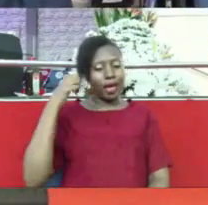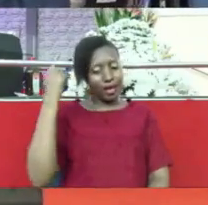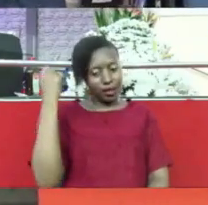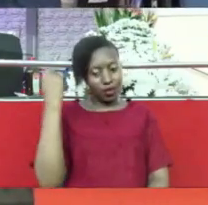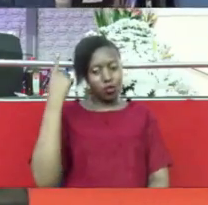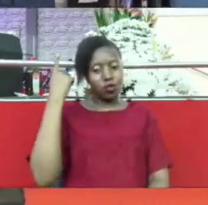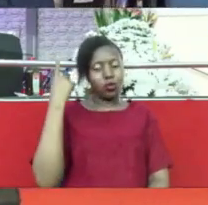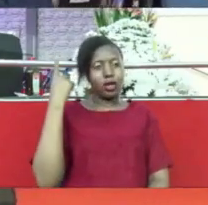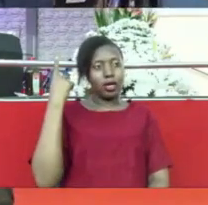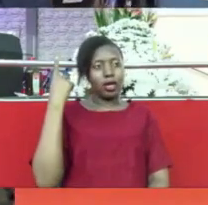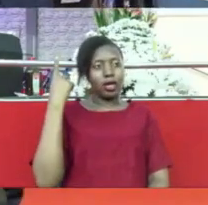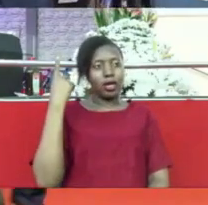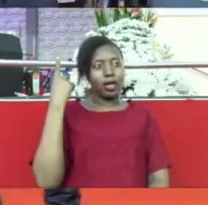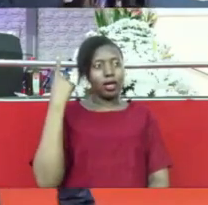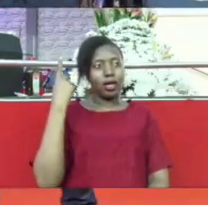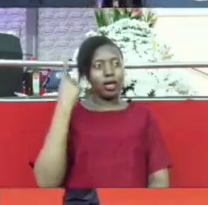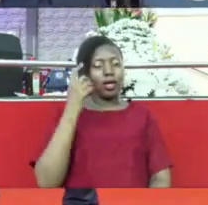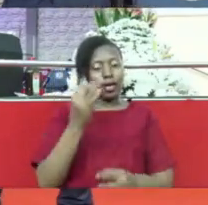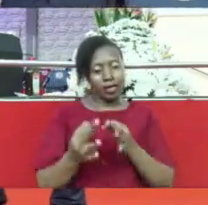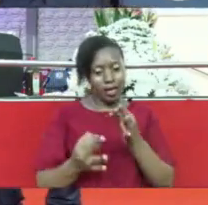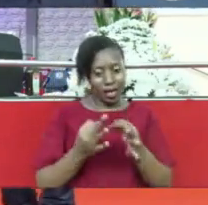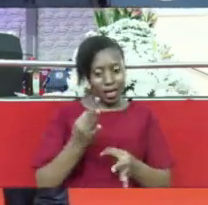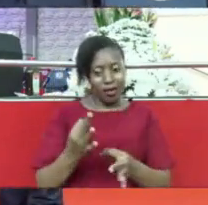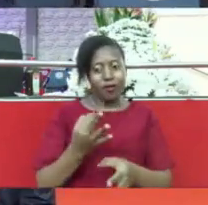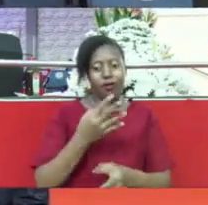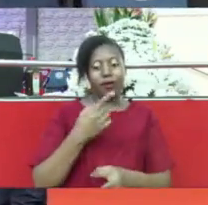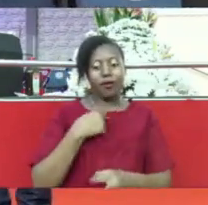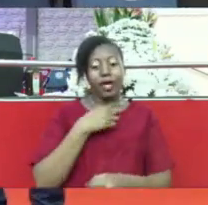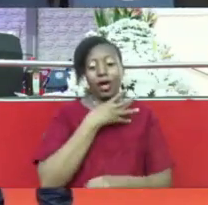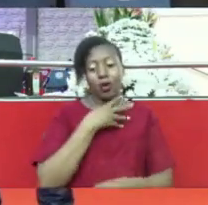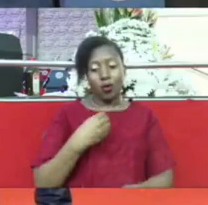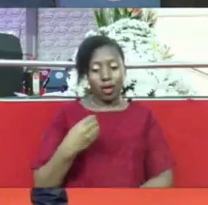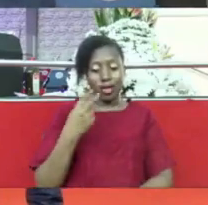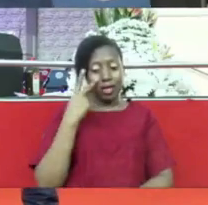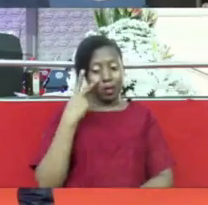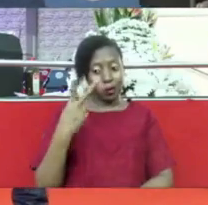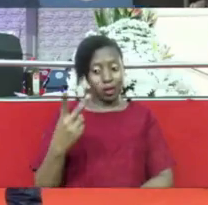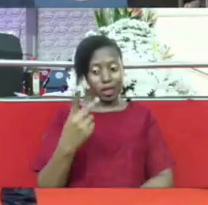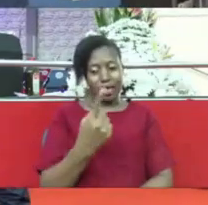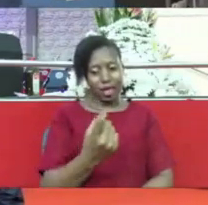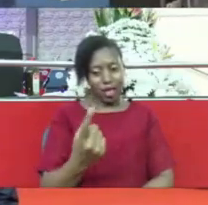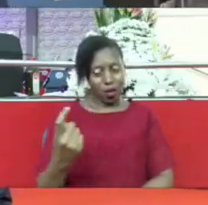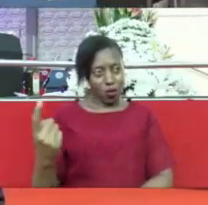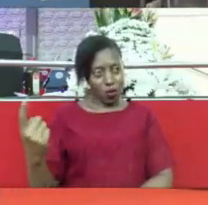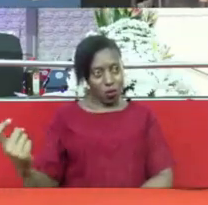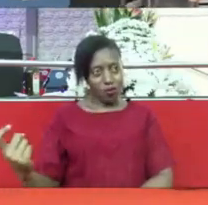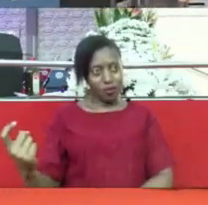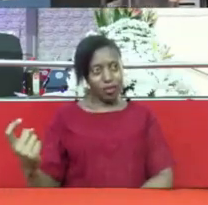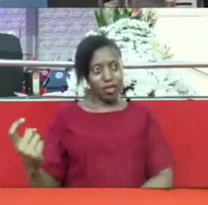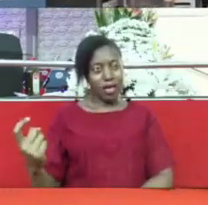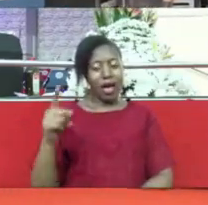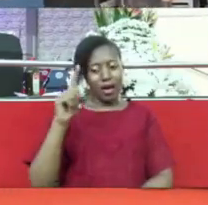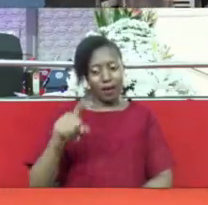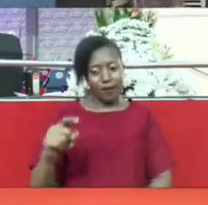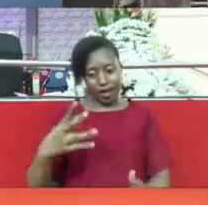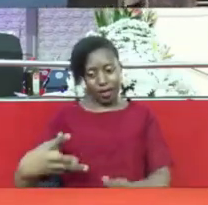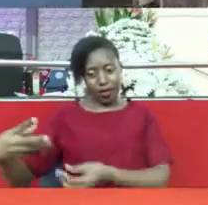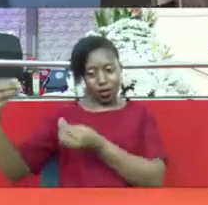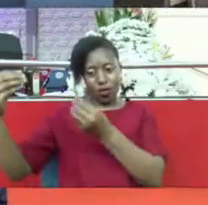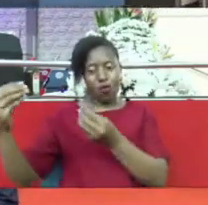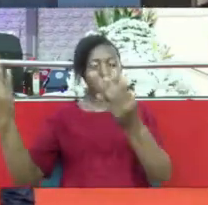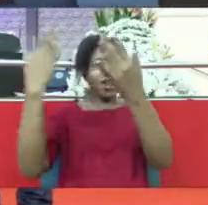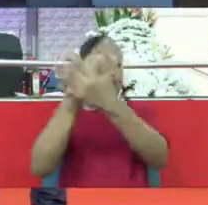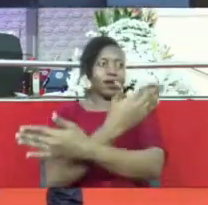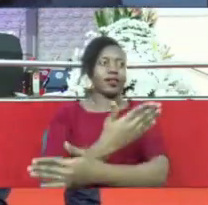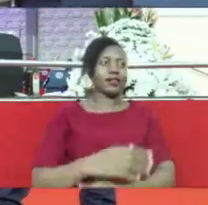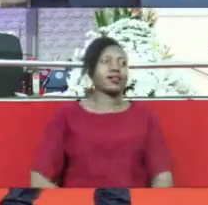Ikanipatia ufahamu. If I wanted to look for those worms, it is to go at night. Ningetaka kuwapata wale wadudu,